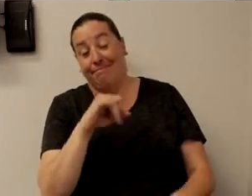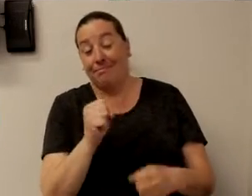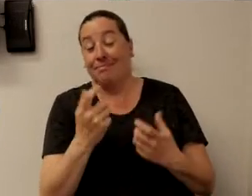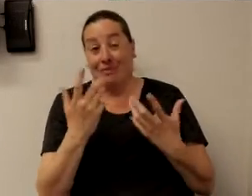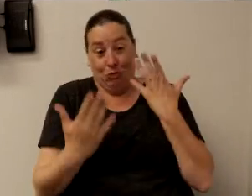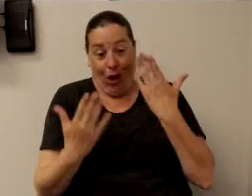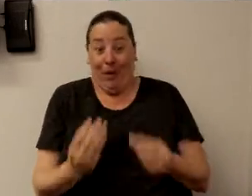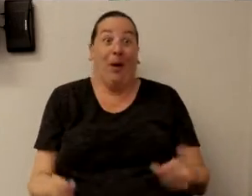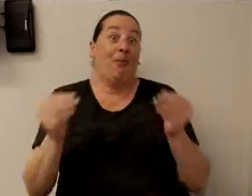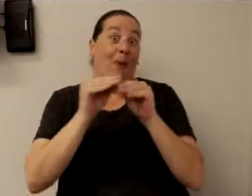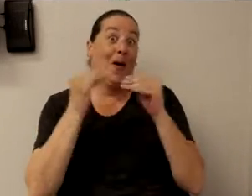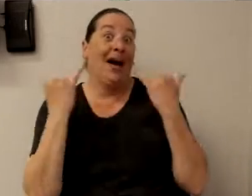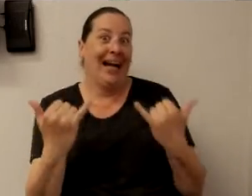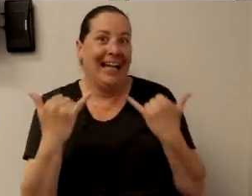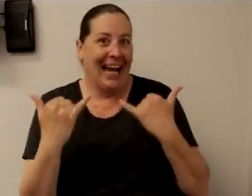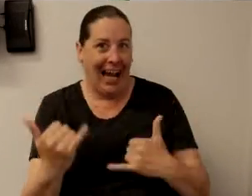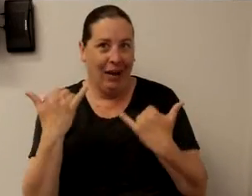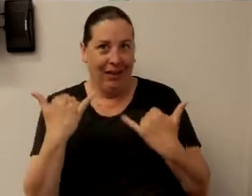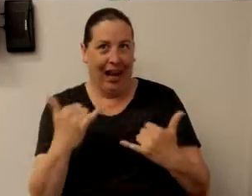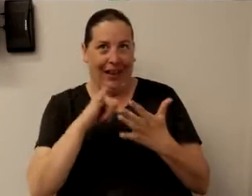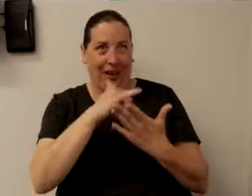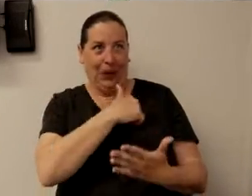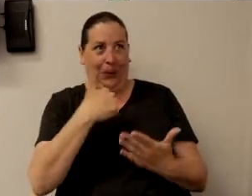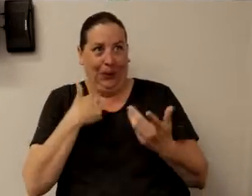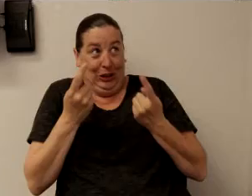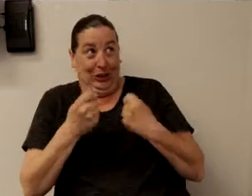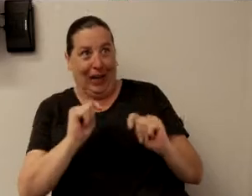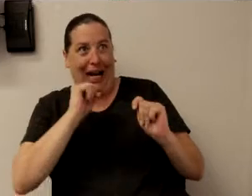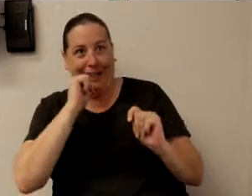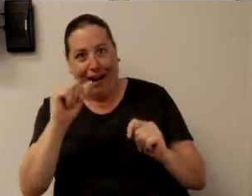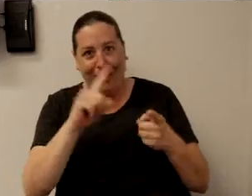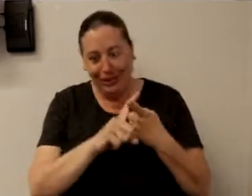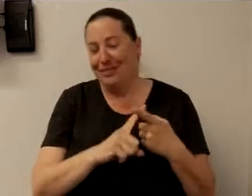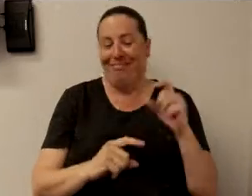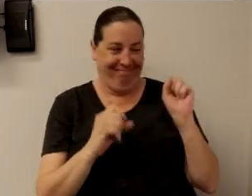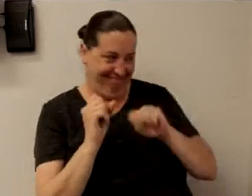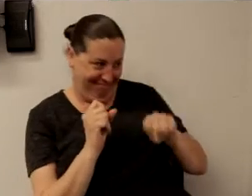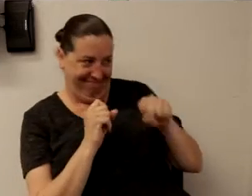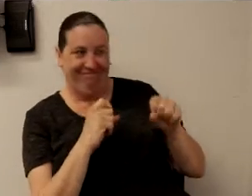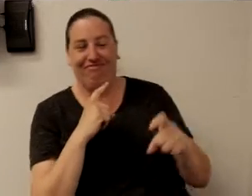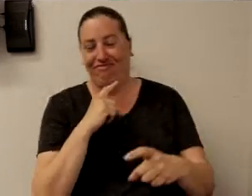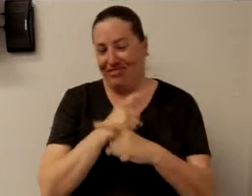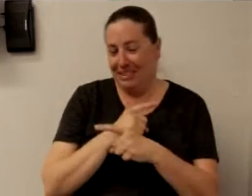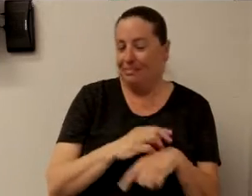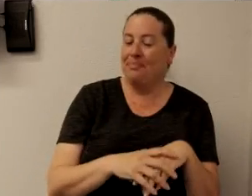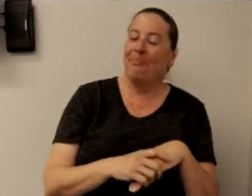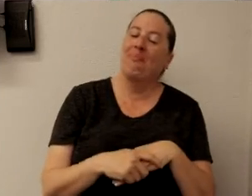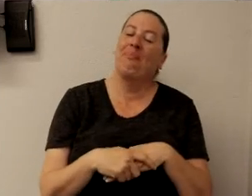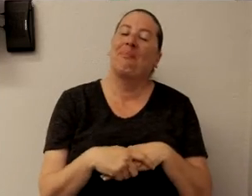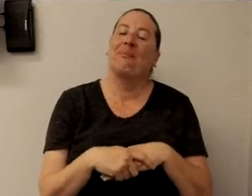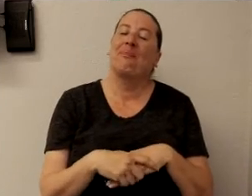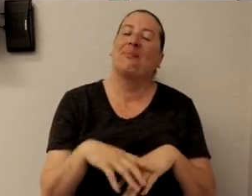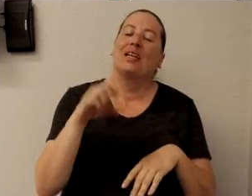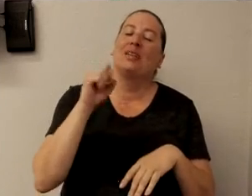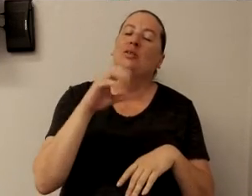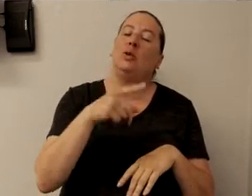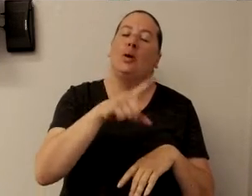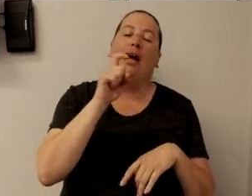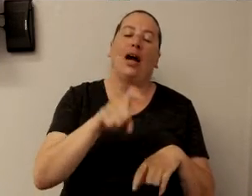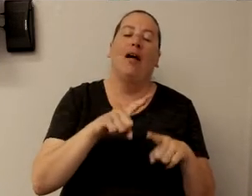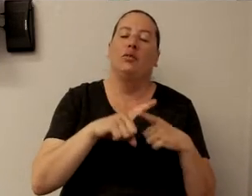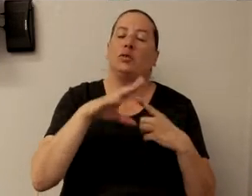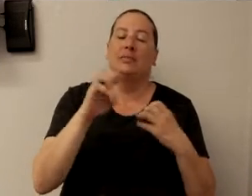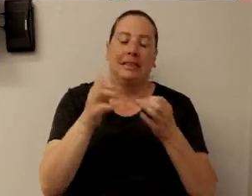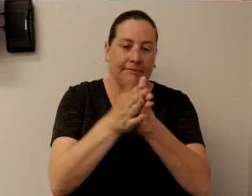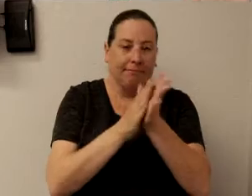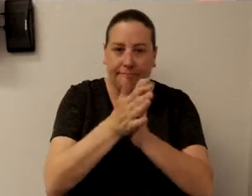now than, now that we're trying not to it touch is our hard, but yeah, so you just got to be, always vigilant, do